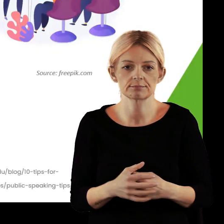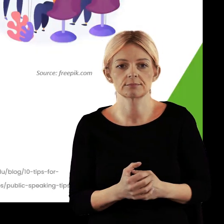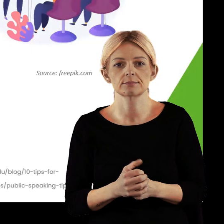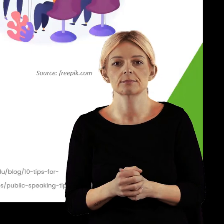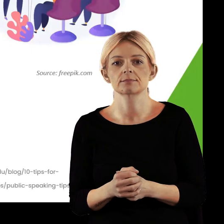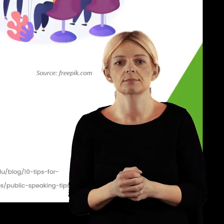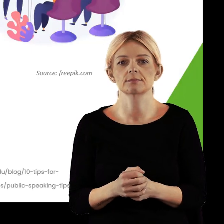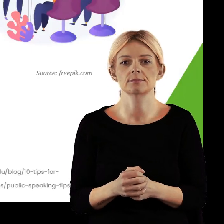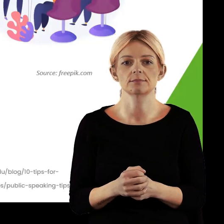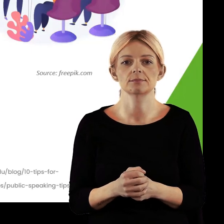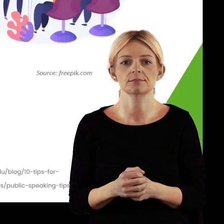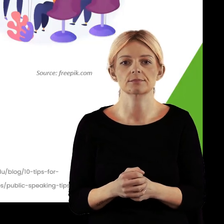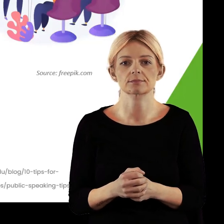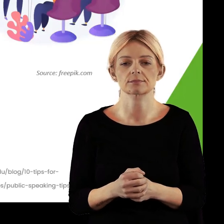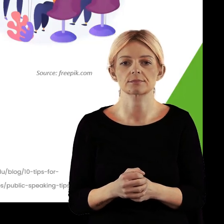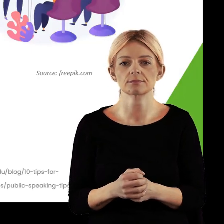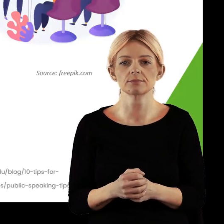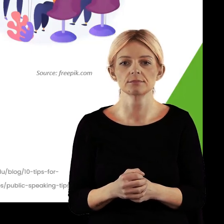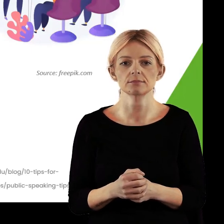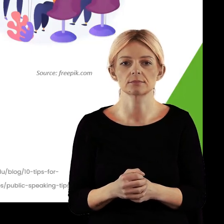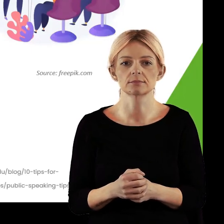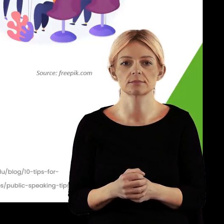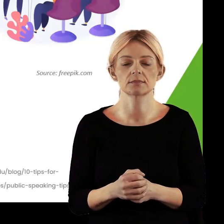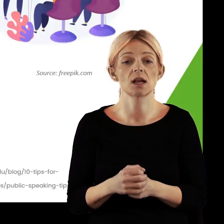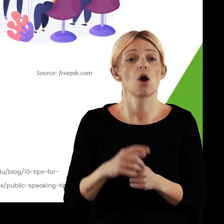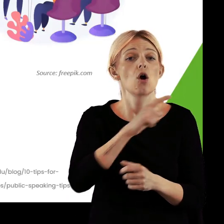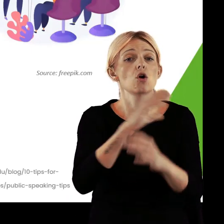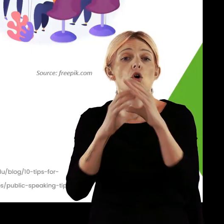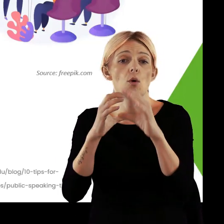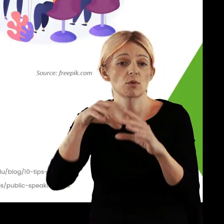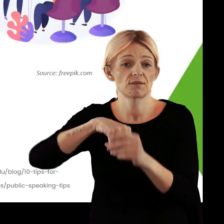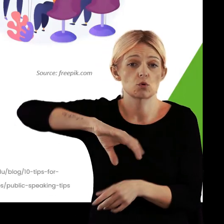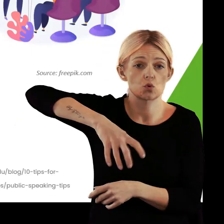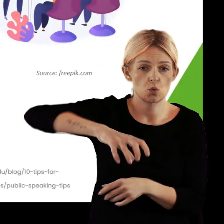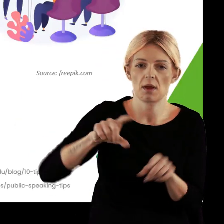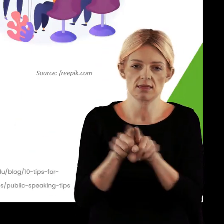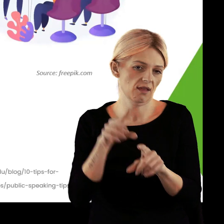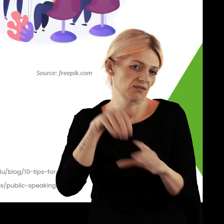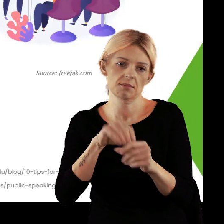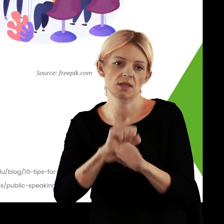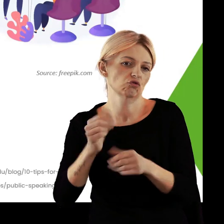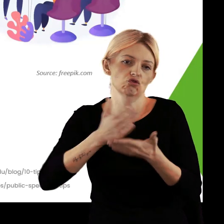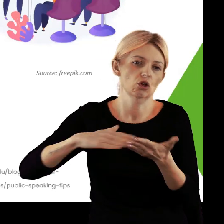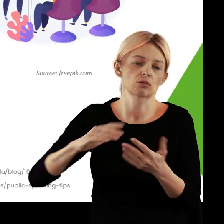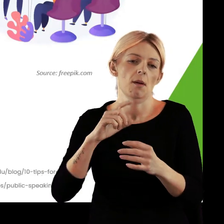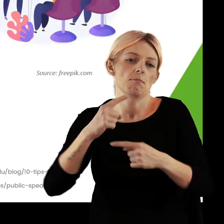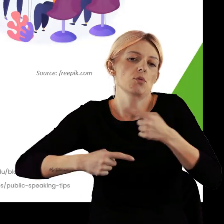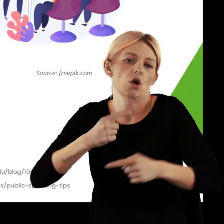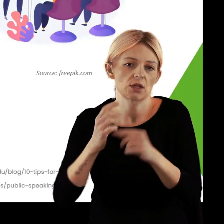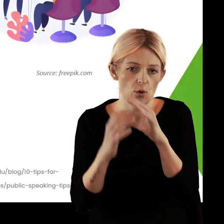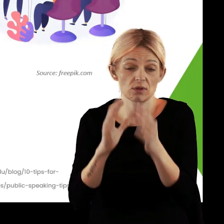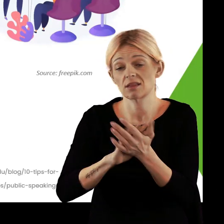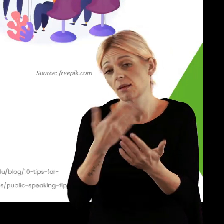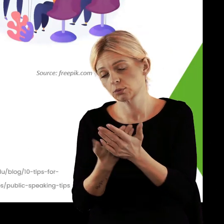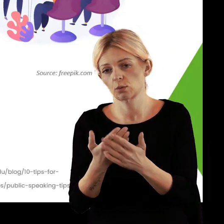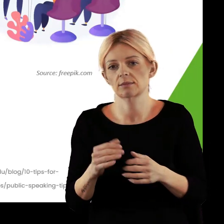Group communication can also be an element of communication issue. For example, a presentation in front of